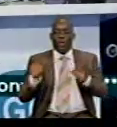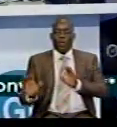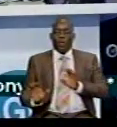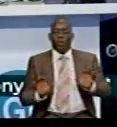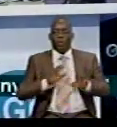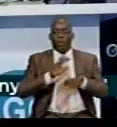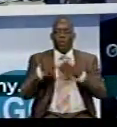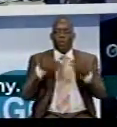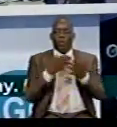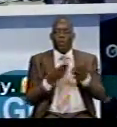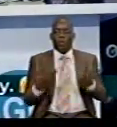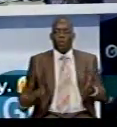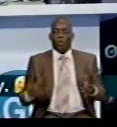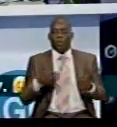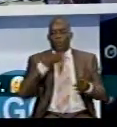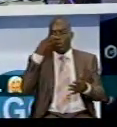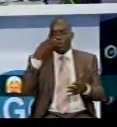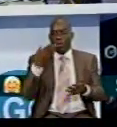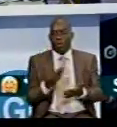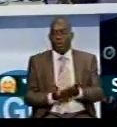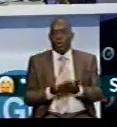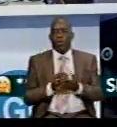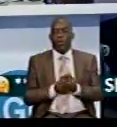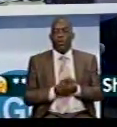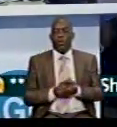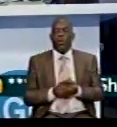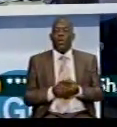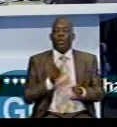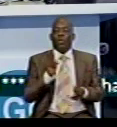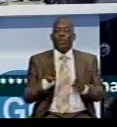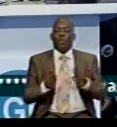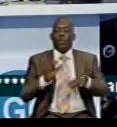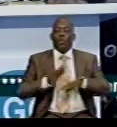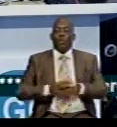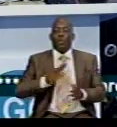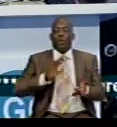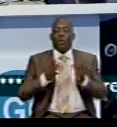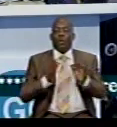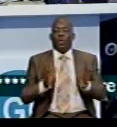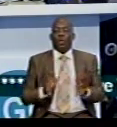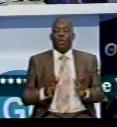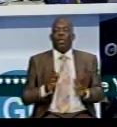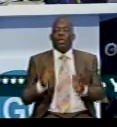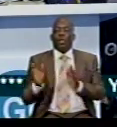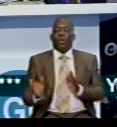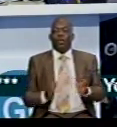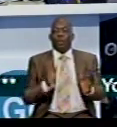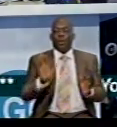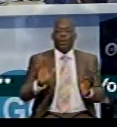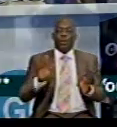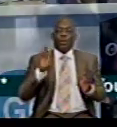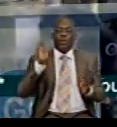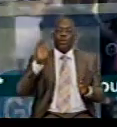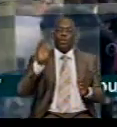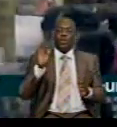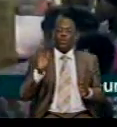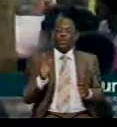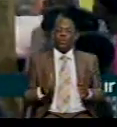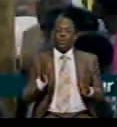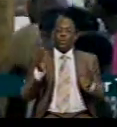Those online, prepare your own testimony. You will give it here. Join us in the celebration in the Alpha